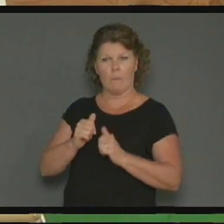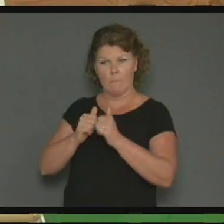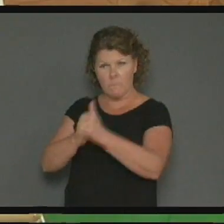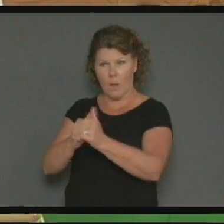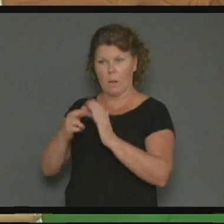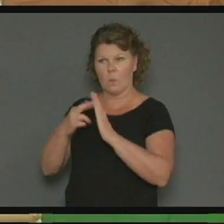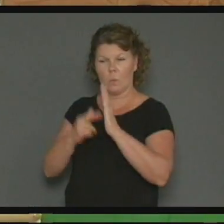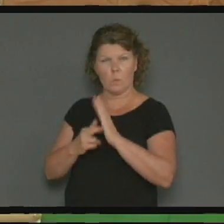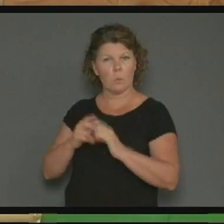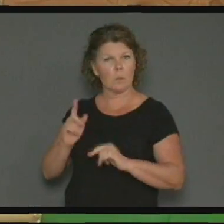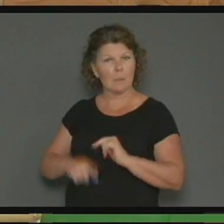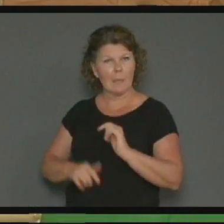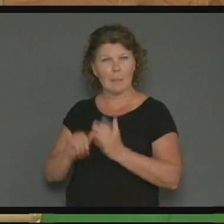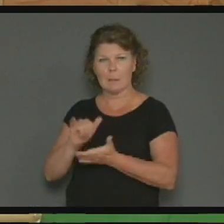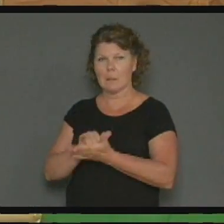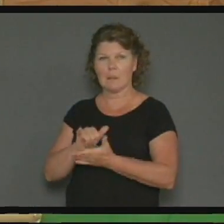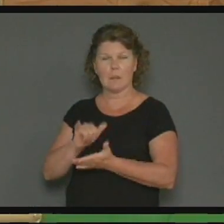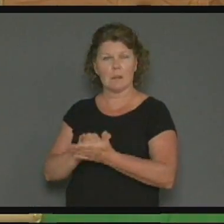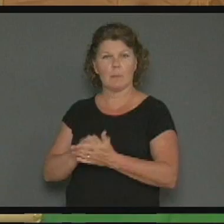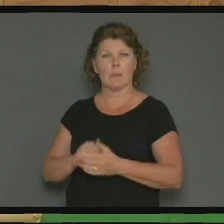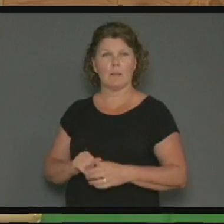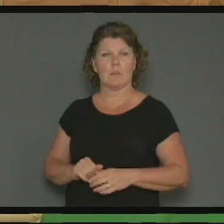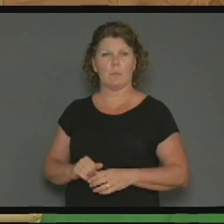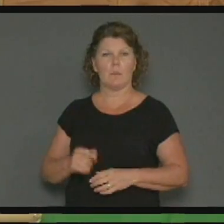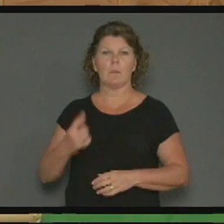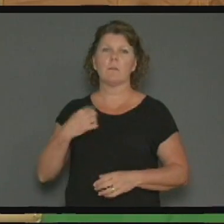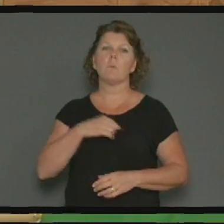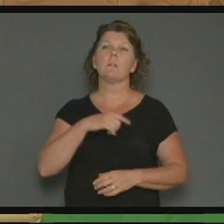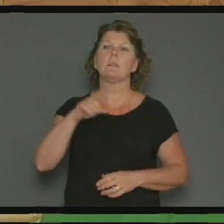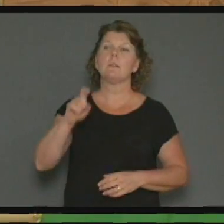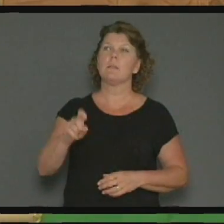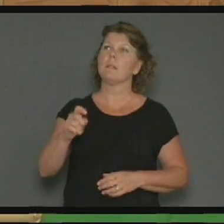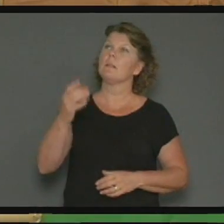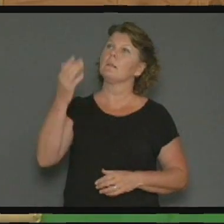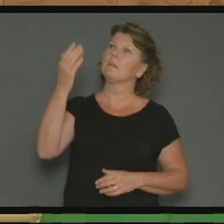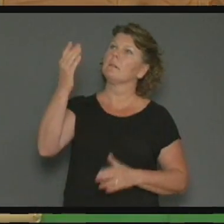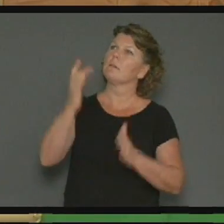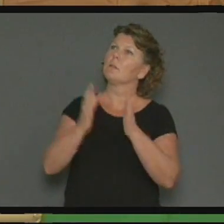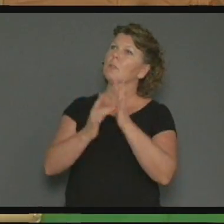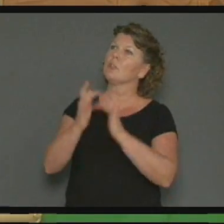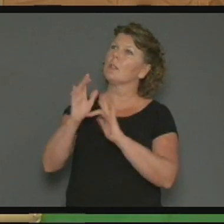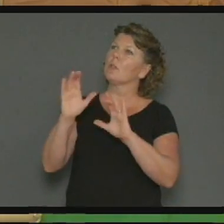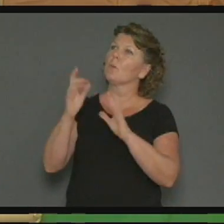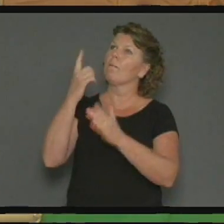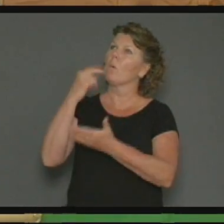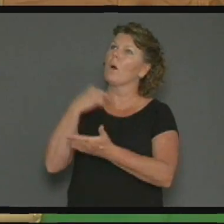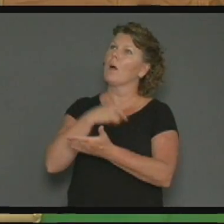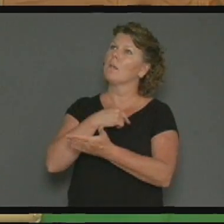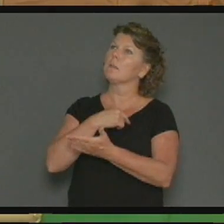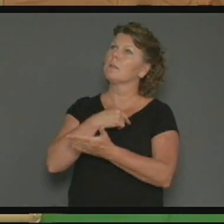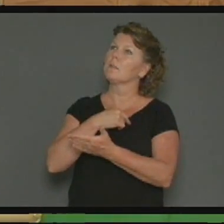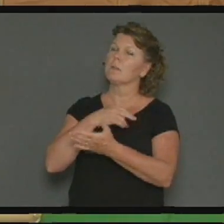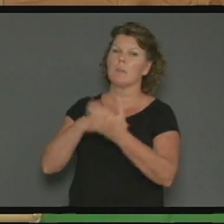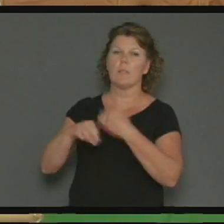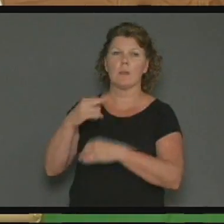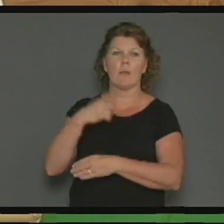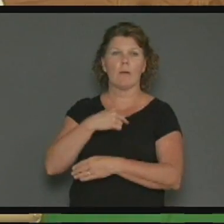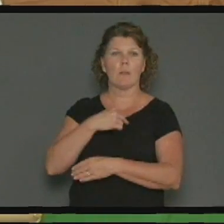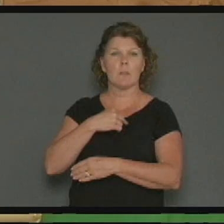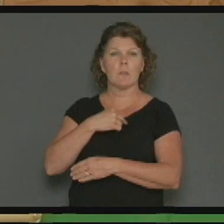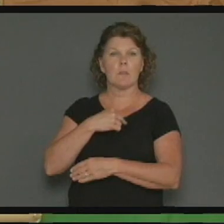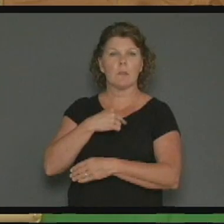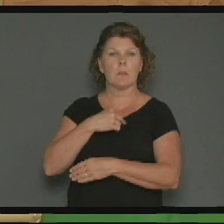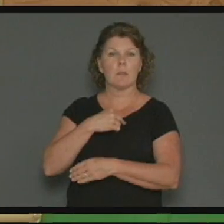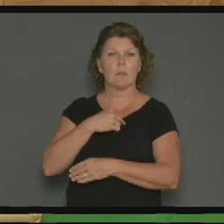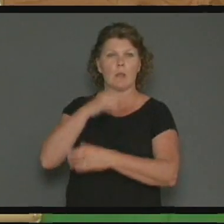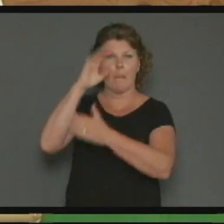all the rules. And therefore, we need Jesus to do all of that for us in our place. And